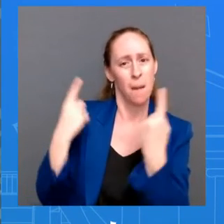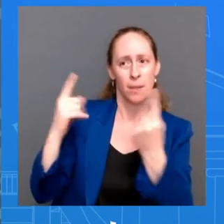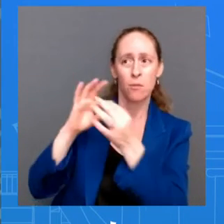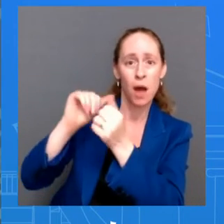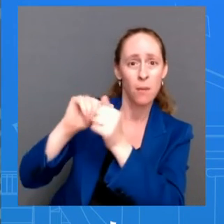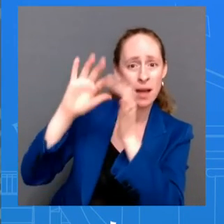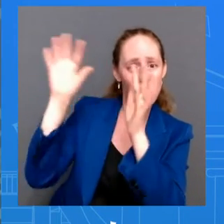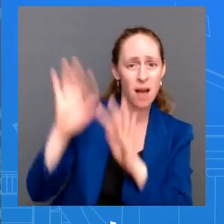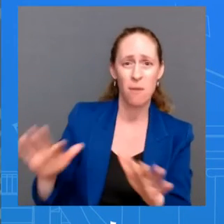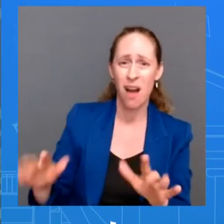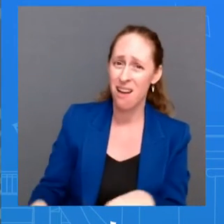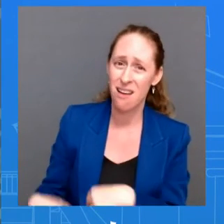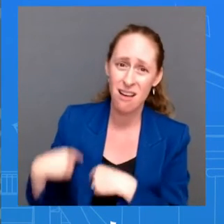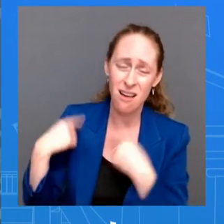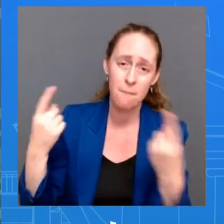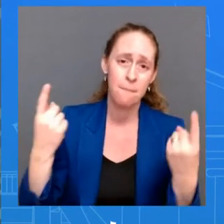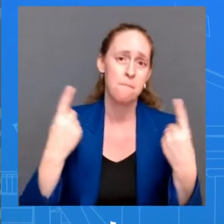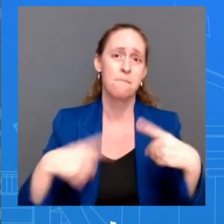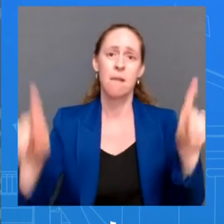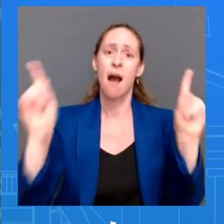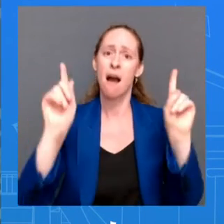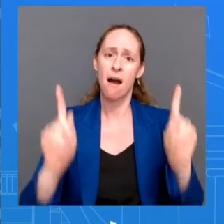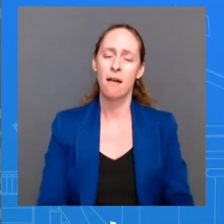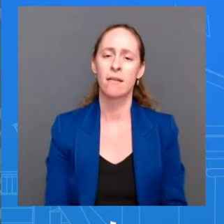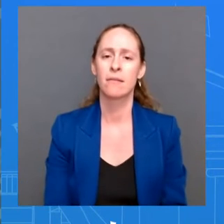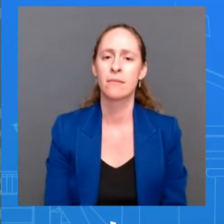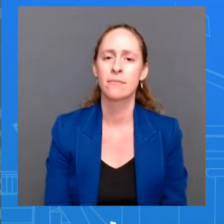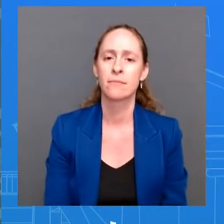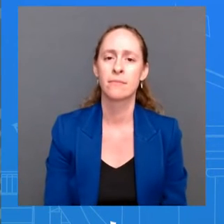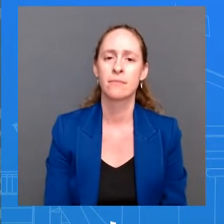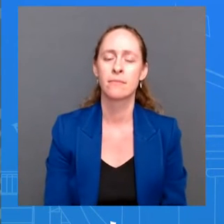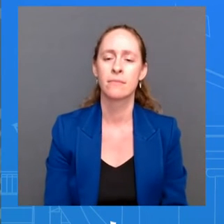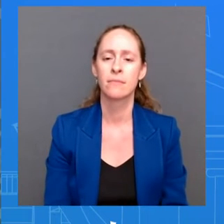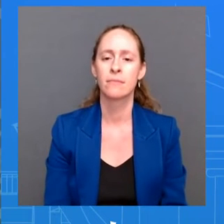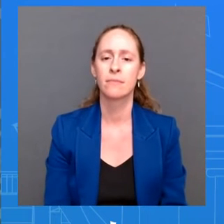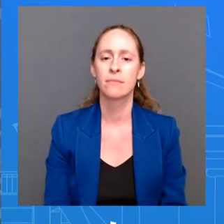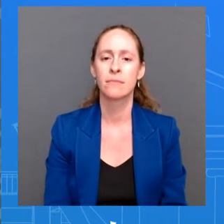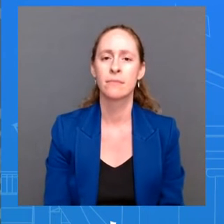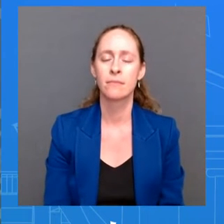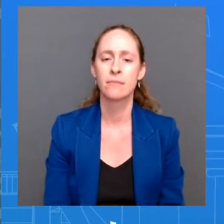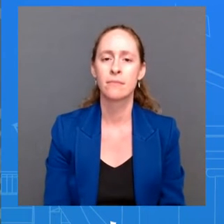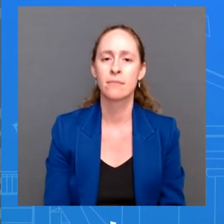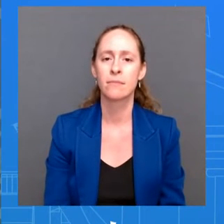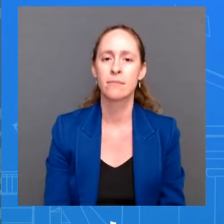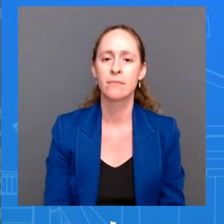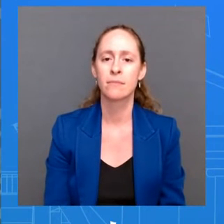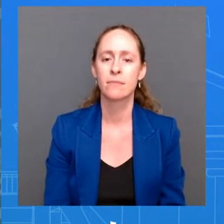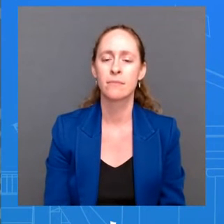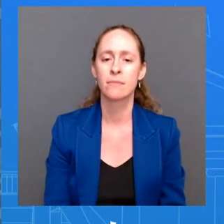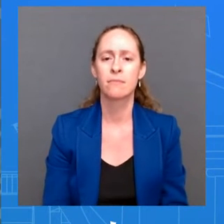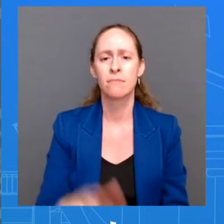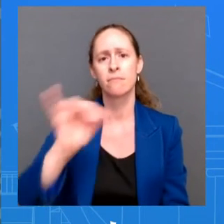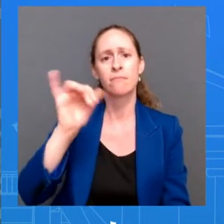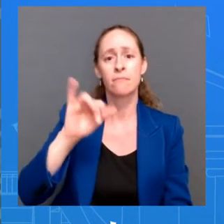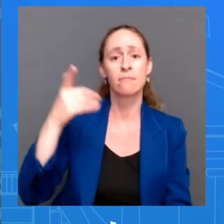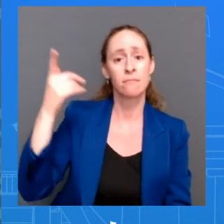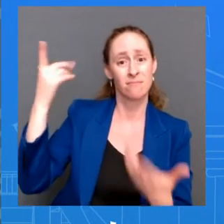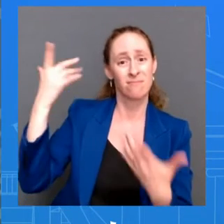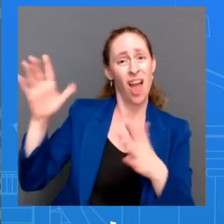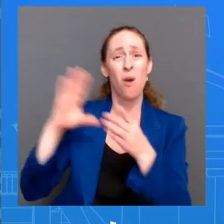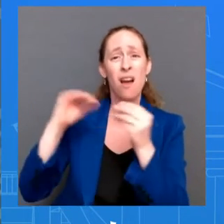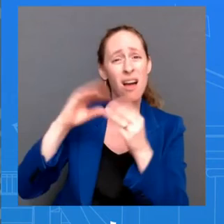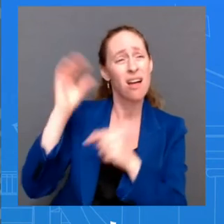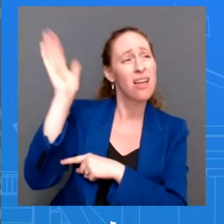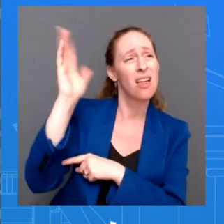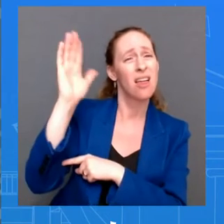this as a down payment on what the president talked about in 2019. When it comes to climate, when it comes to climate change, the